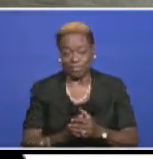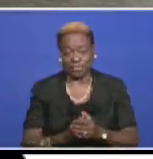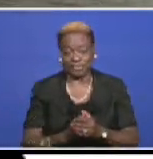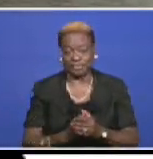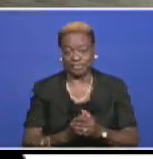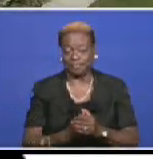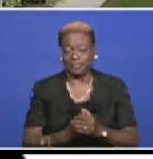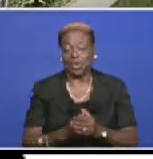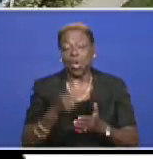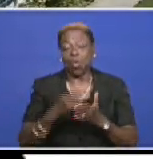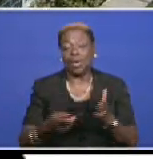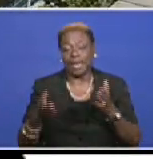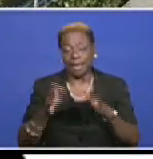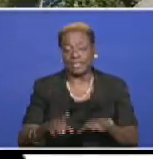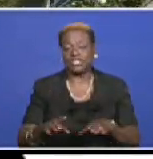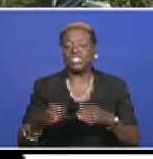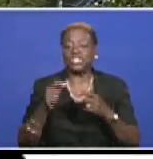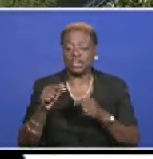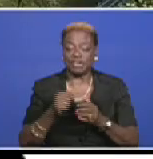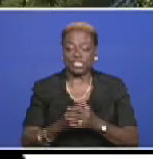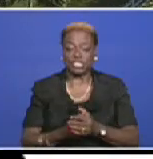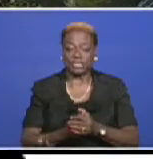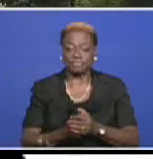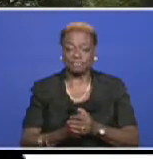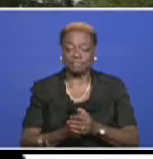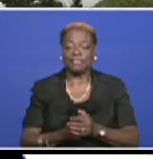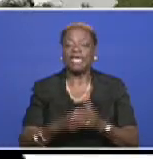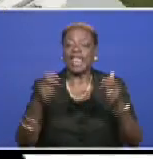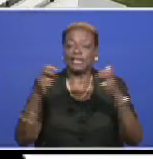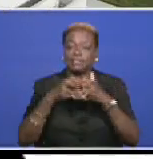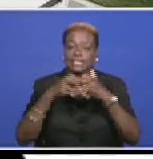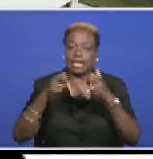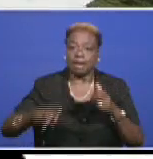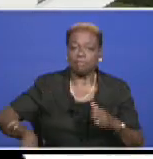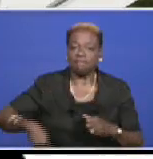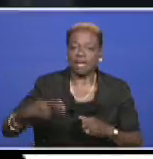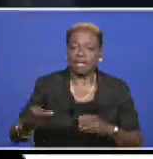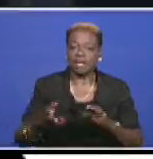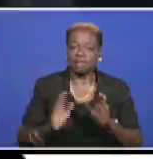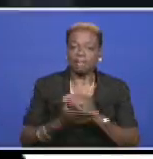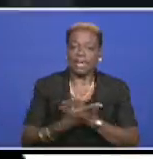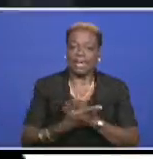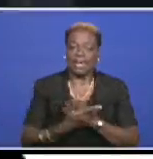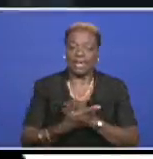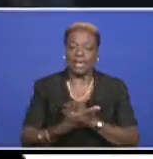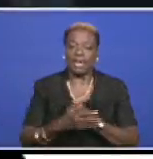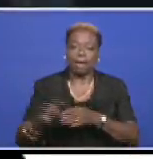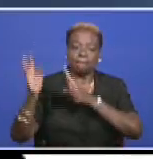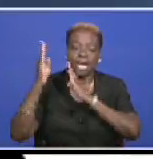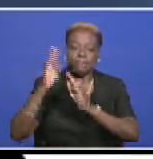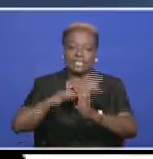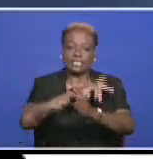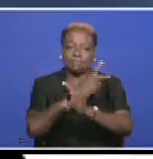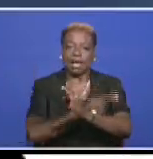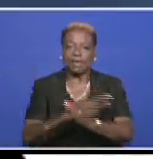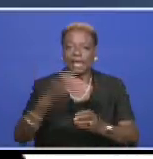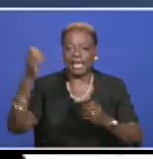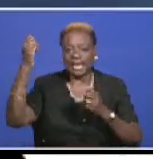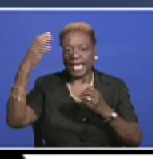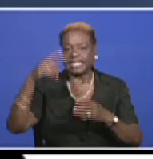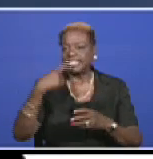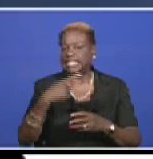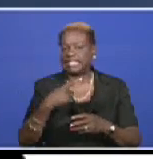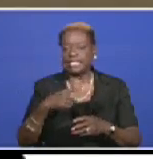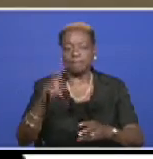to them generators. Electricity provider Bahamas Power and Light issued an apology today, conceding that their performance over the weekend